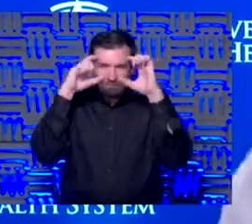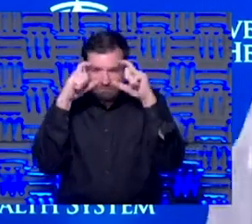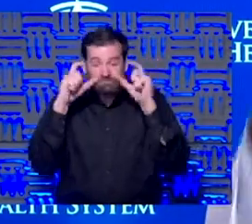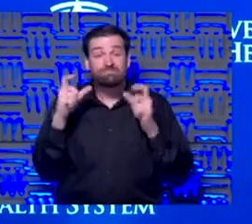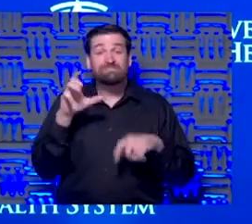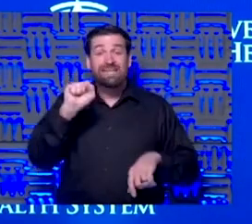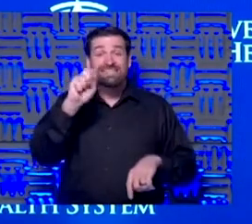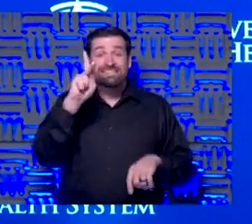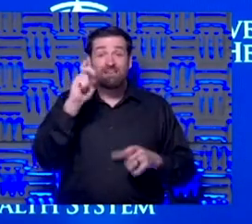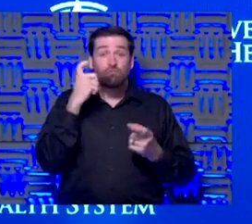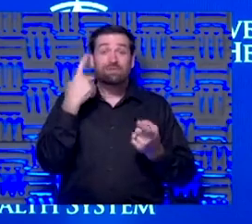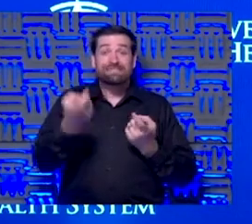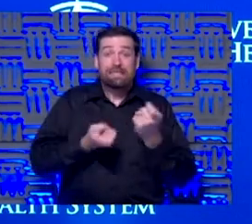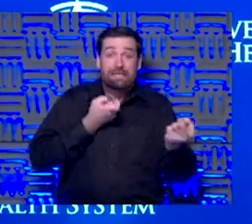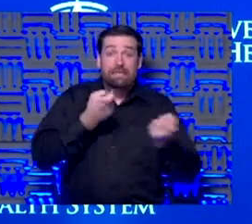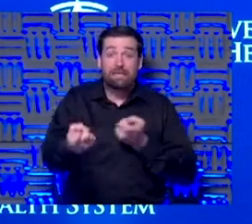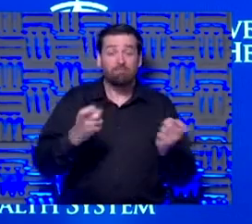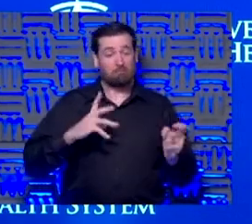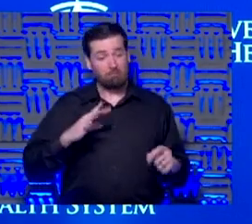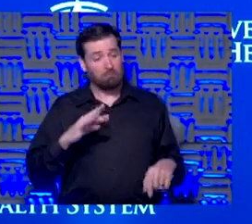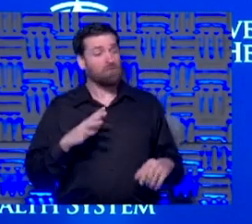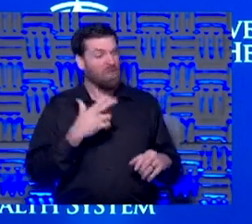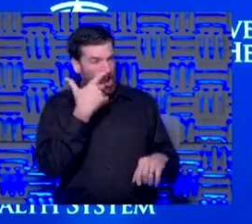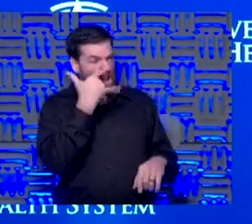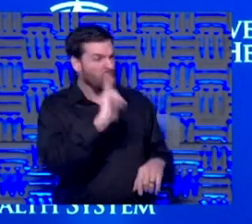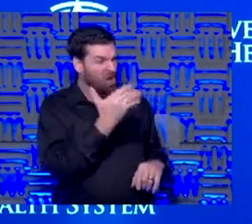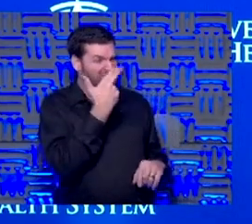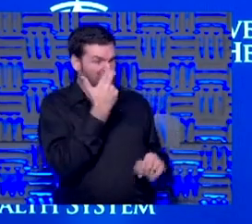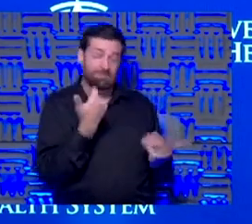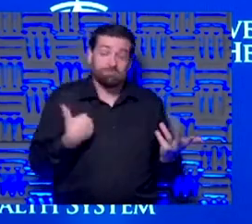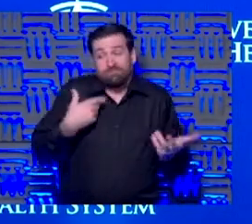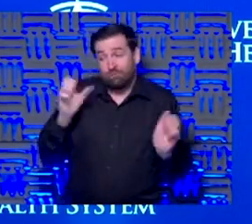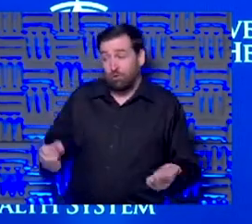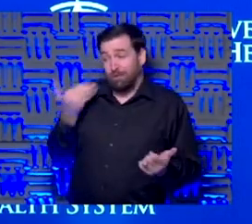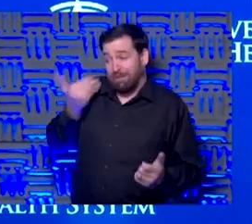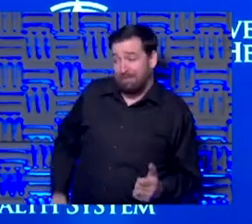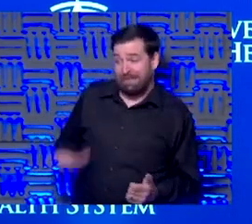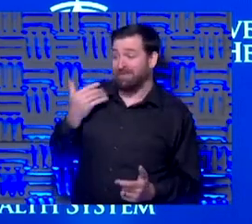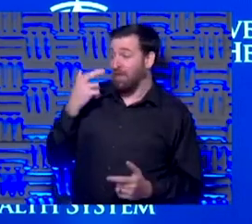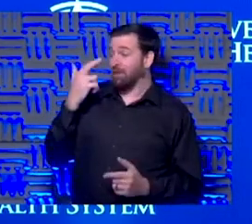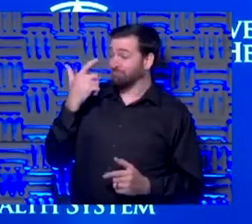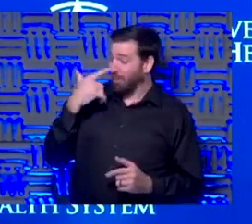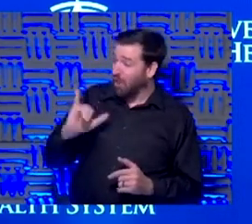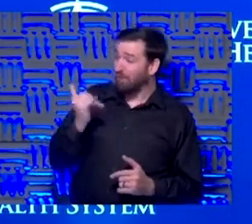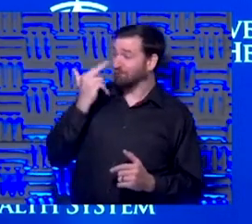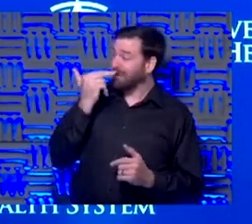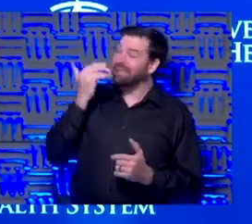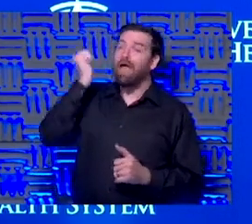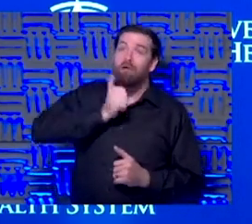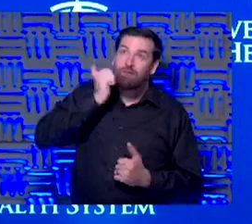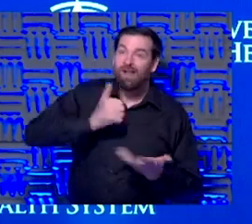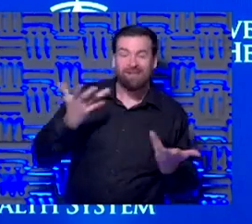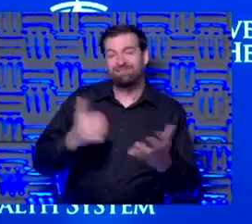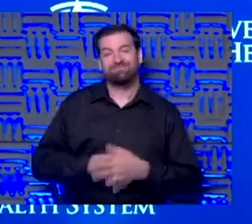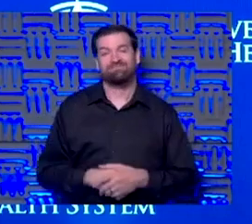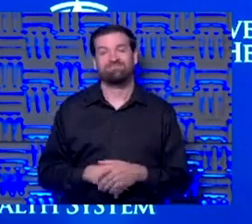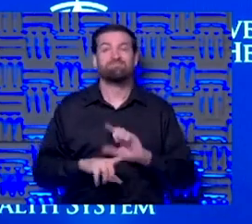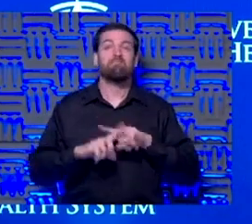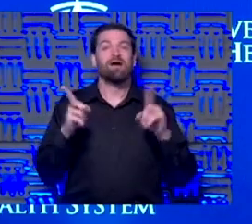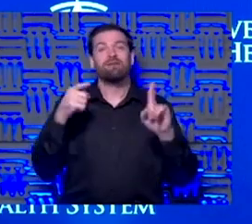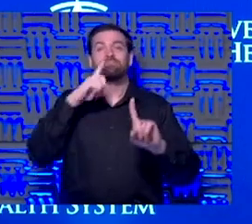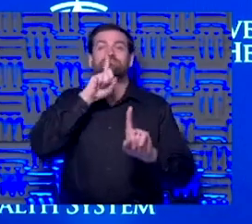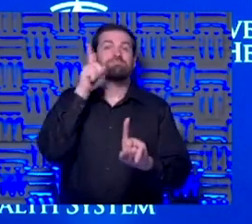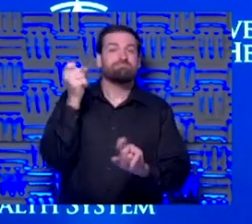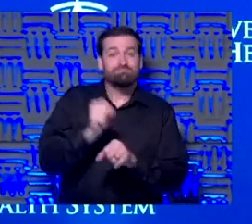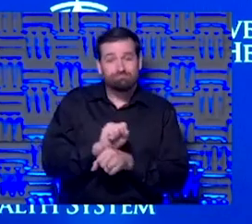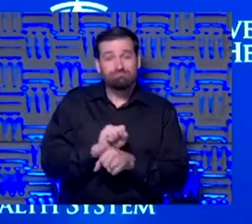ski goggles, wear those. And you'll think, well, I look funny. Well, it could be me and look funny every moment of every day. or but the reality is that